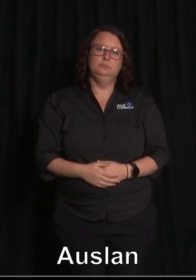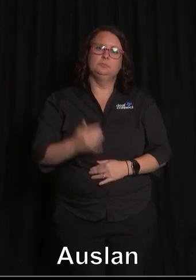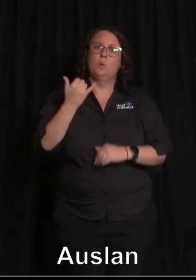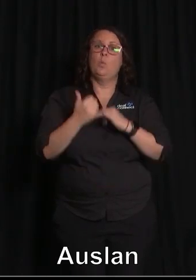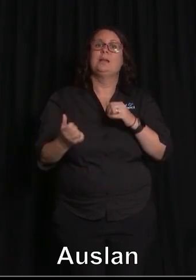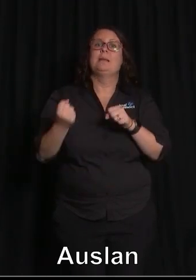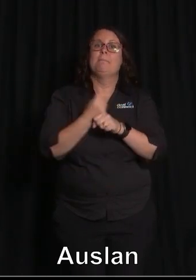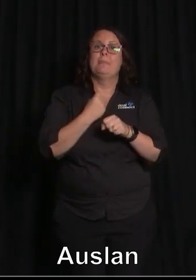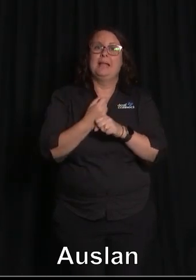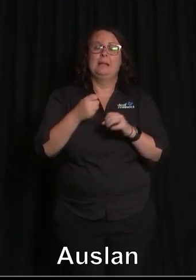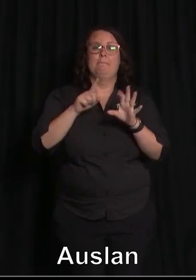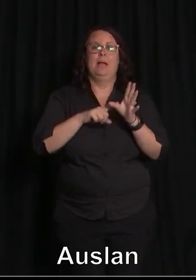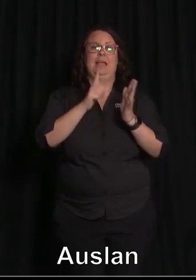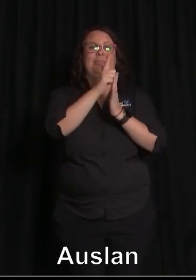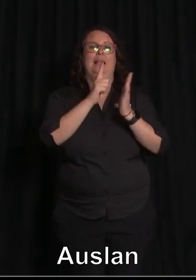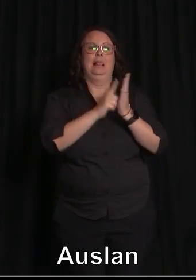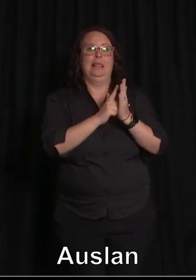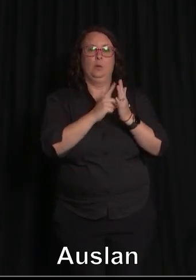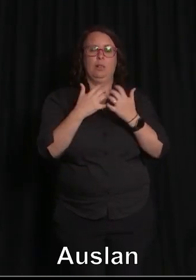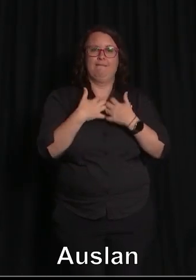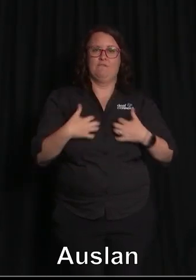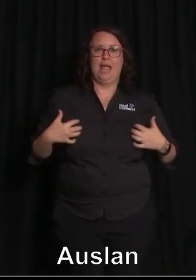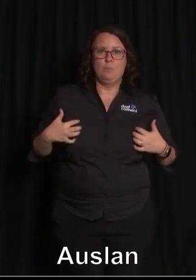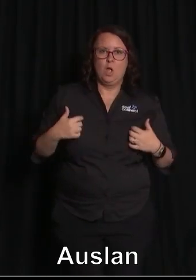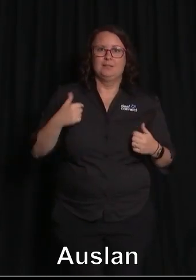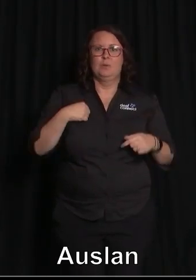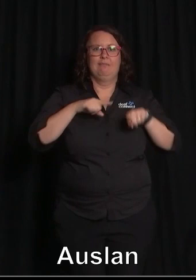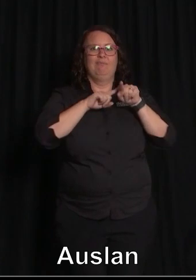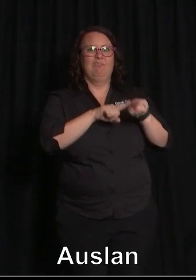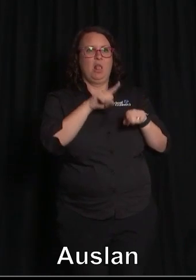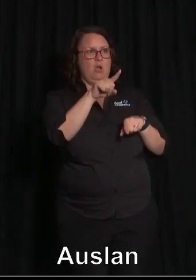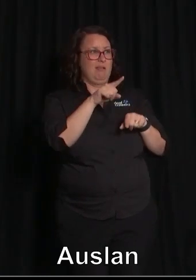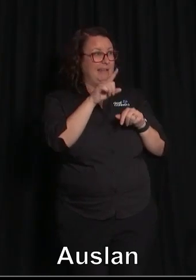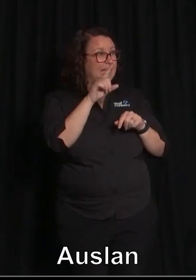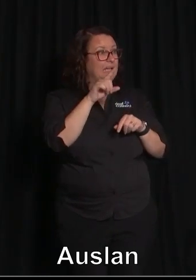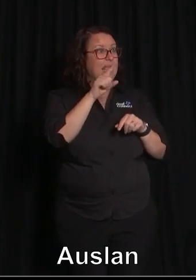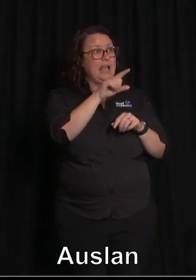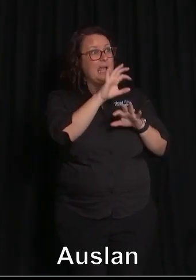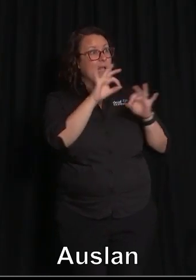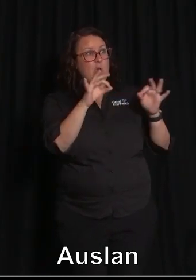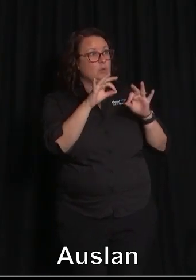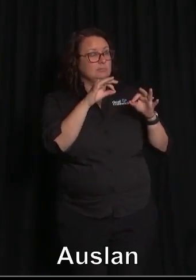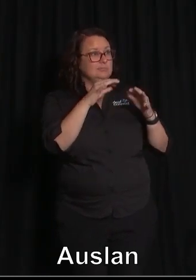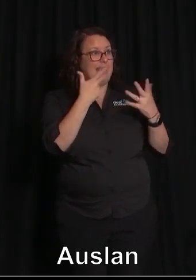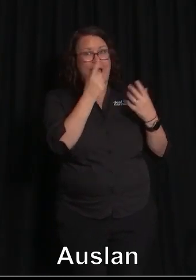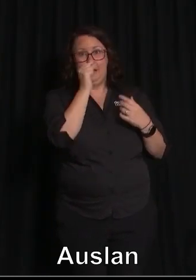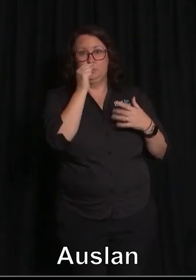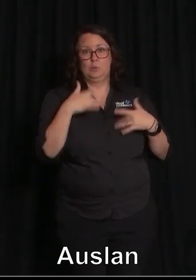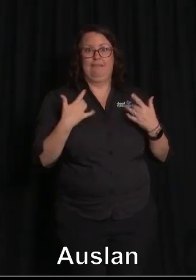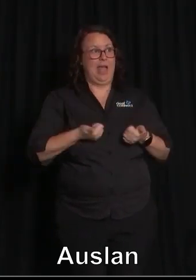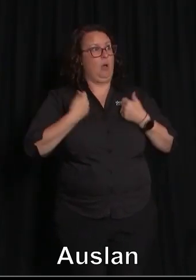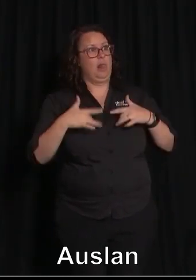the difficult legal frameworks that many of us are living under, it is important for me to let you all